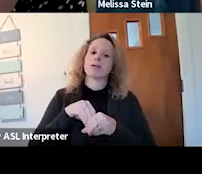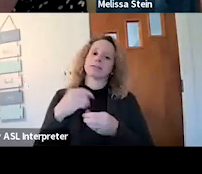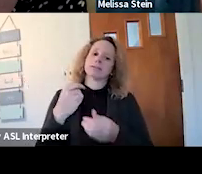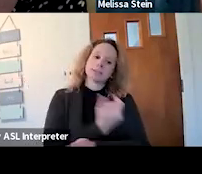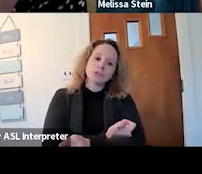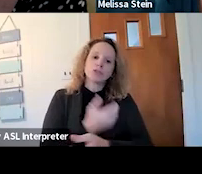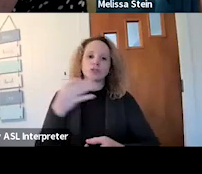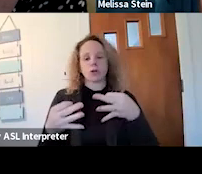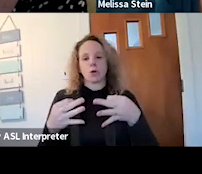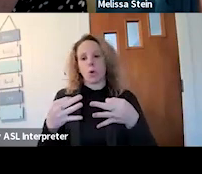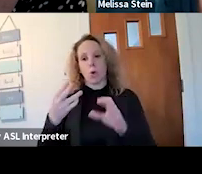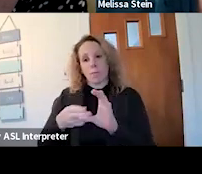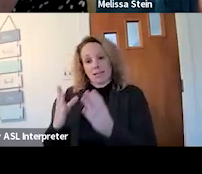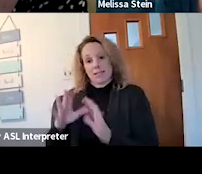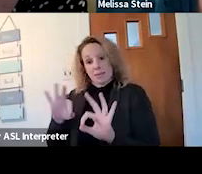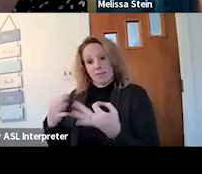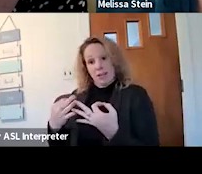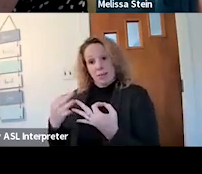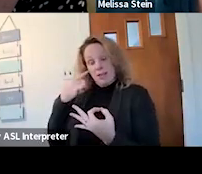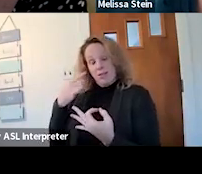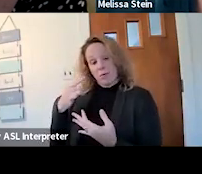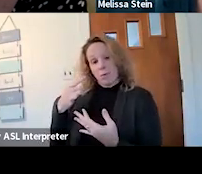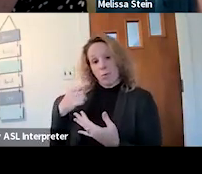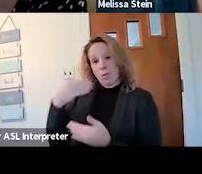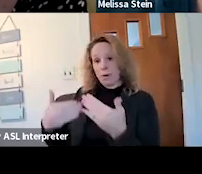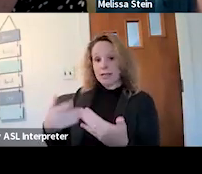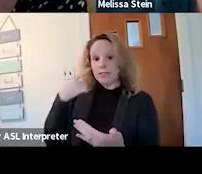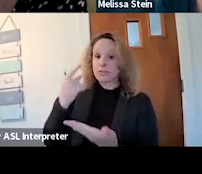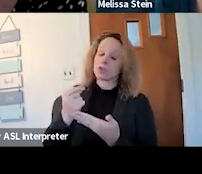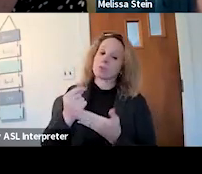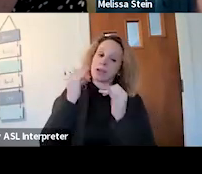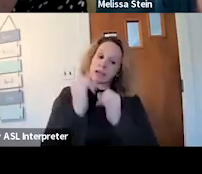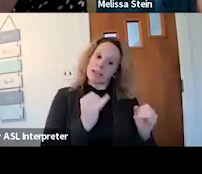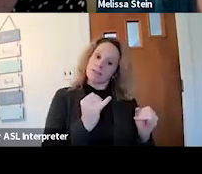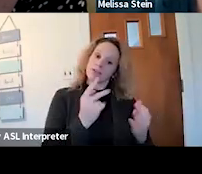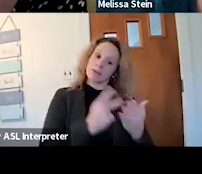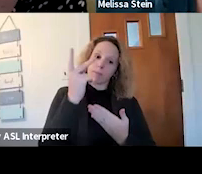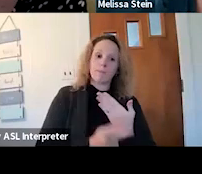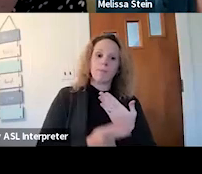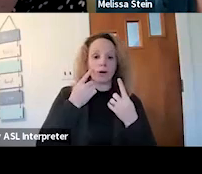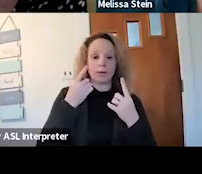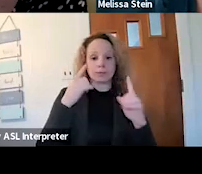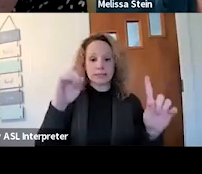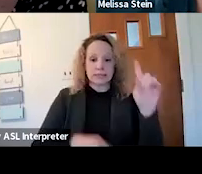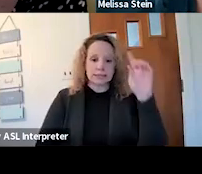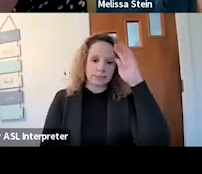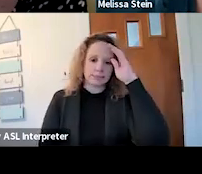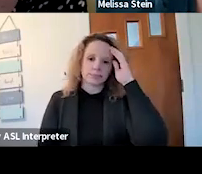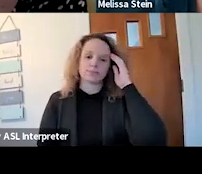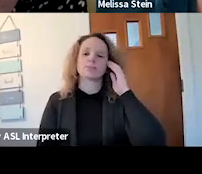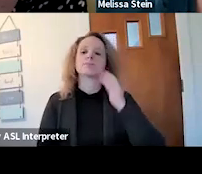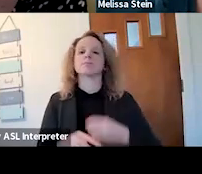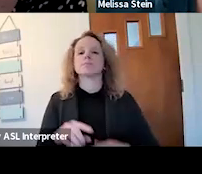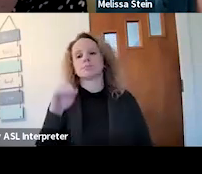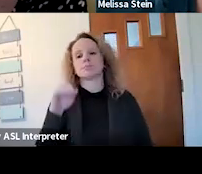participants' families in the drug treatment court process and individuals' program success. SAMHSA